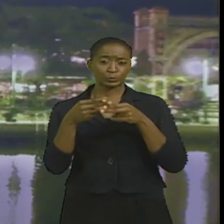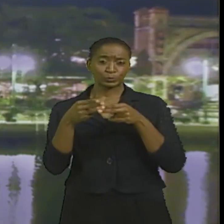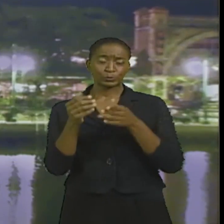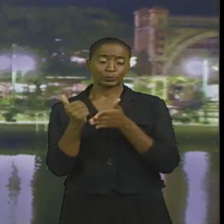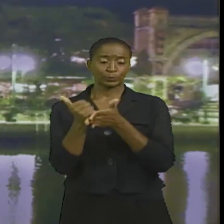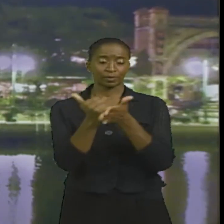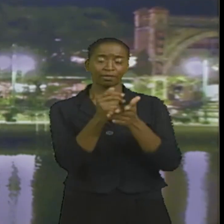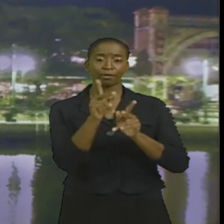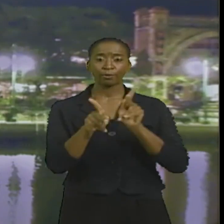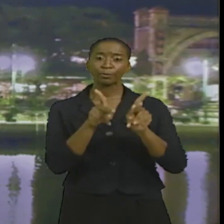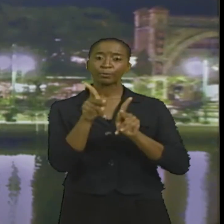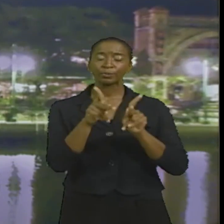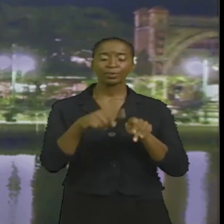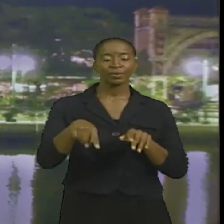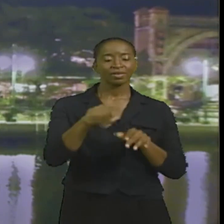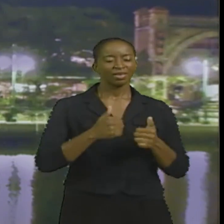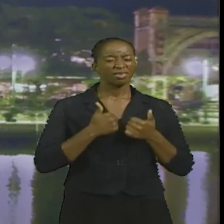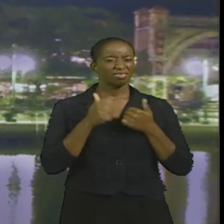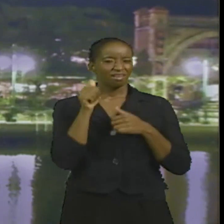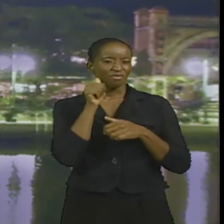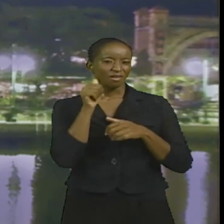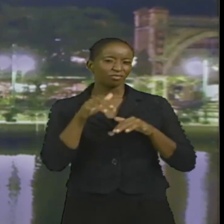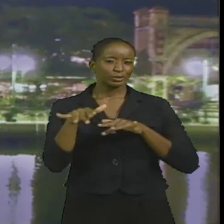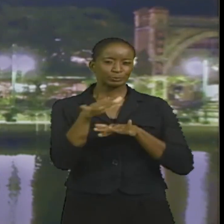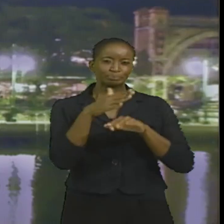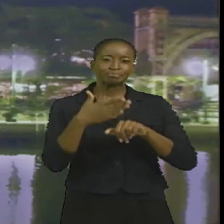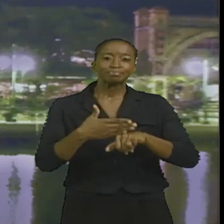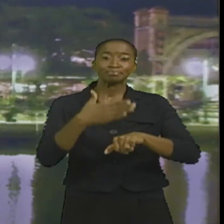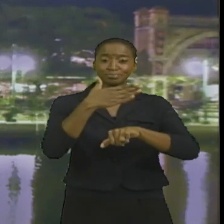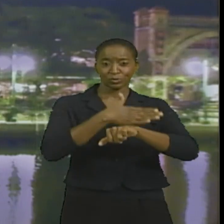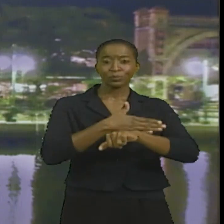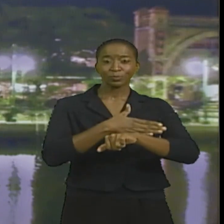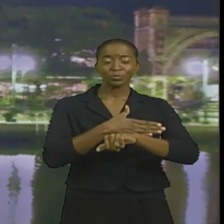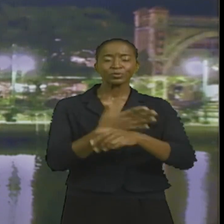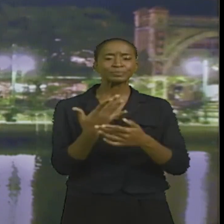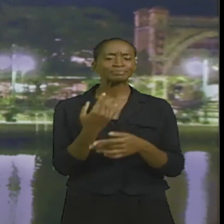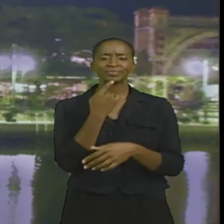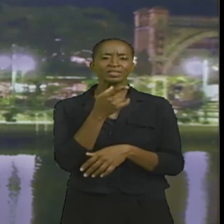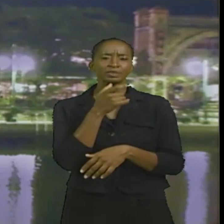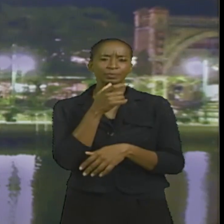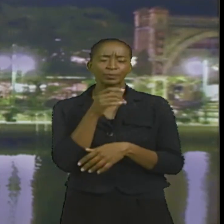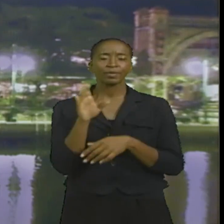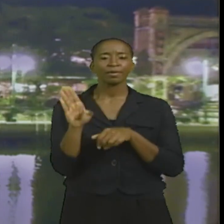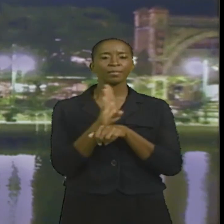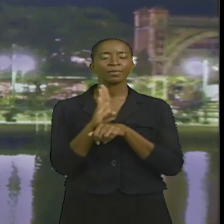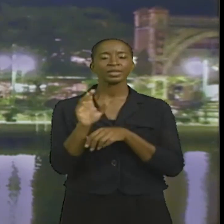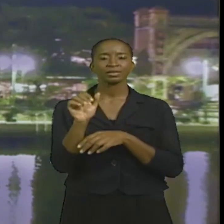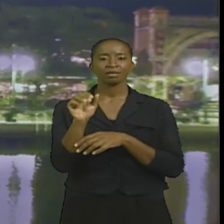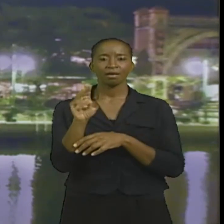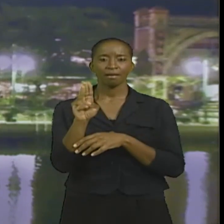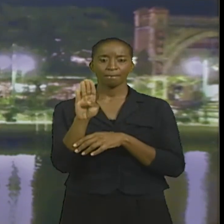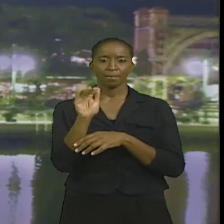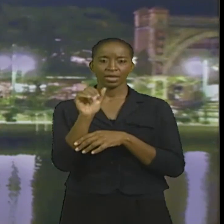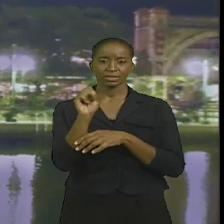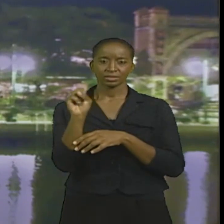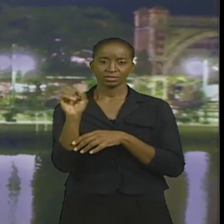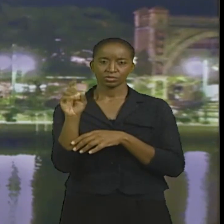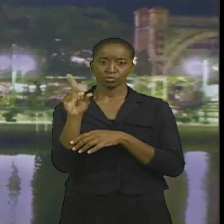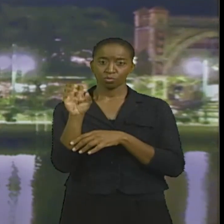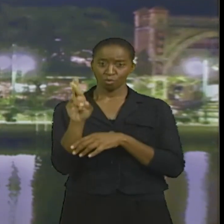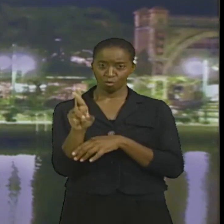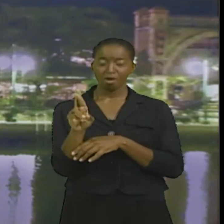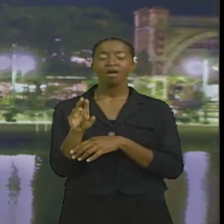and liberating dimension in the quality and character of life for the masses of Caribbean people. And this is the analysis of Barbados Ambassador